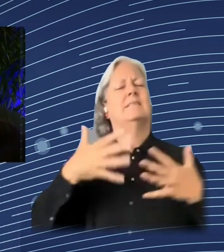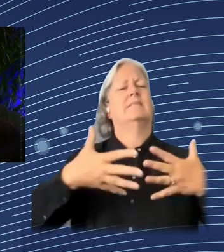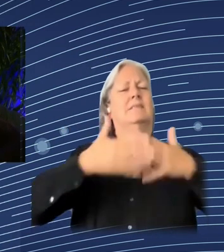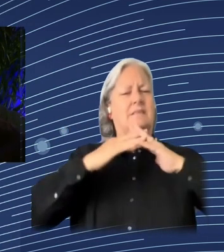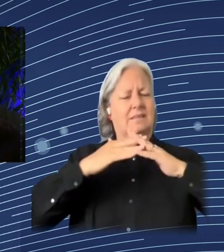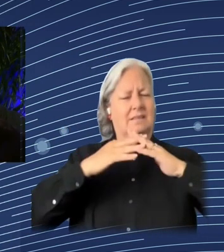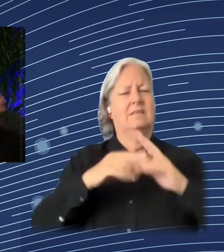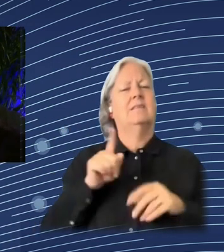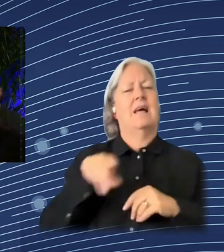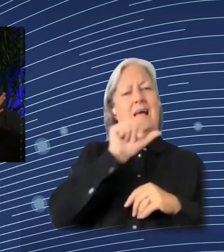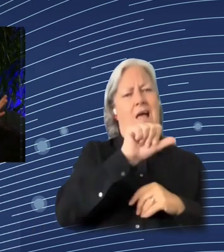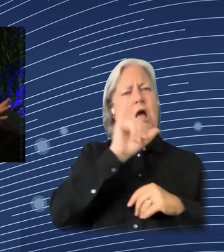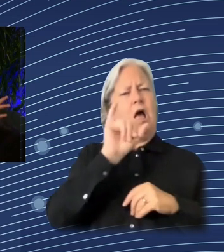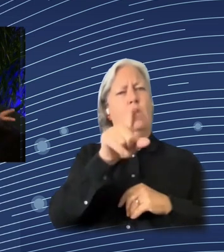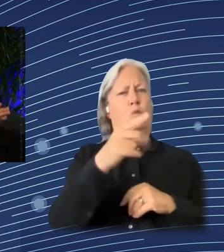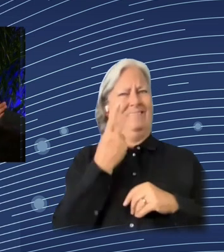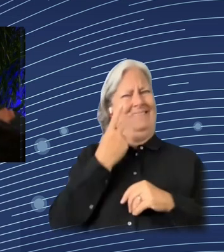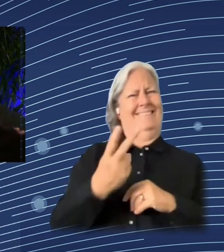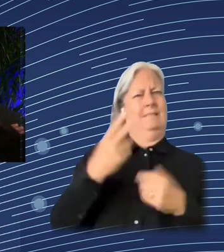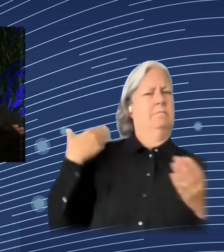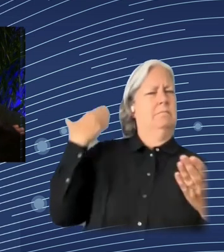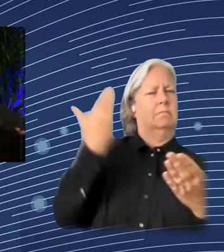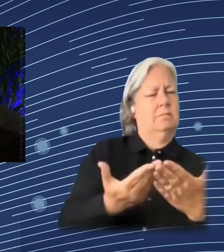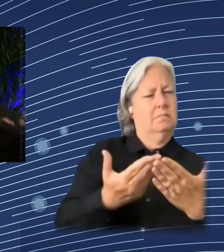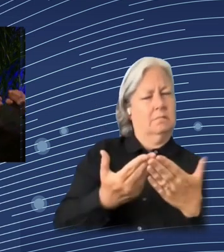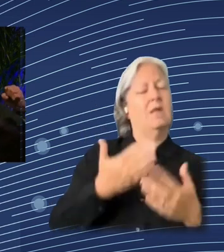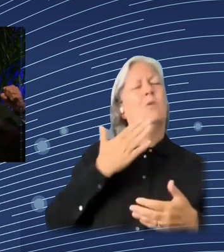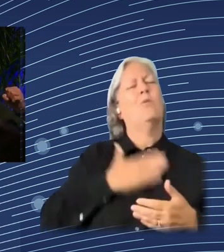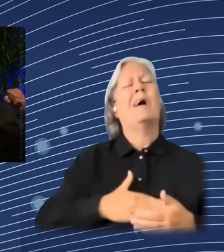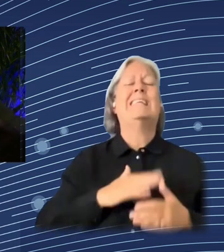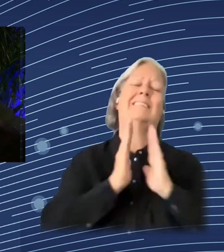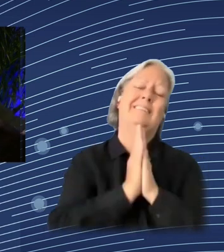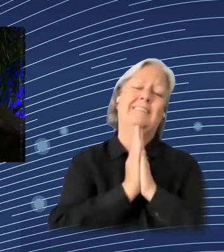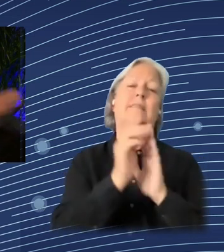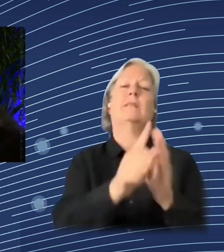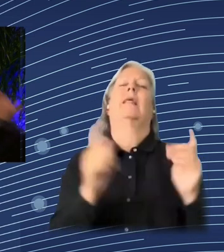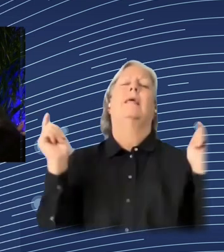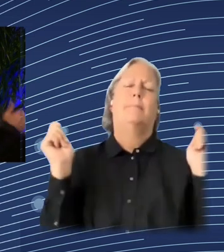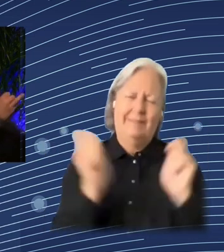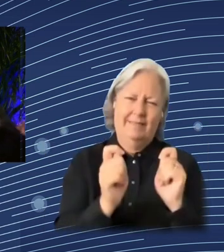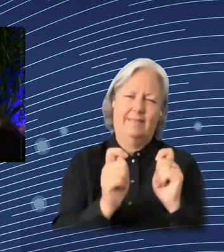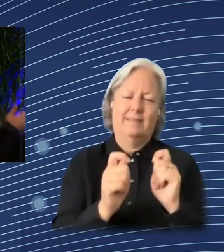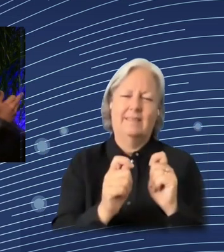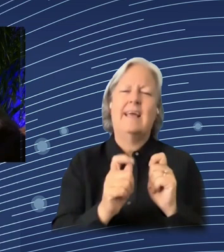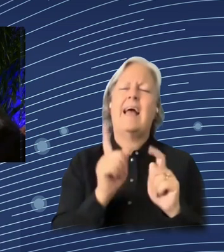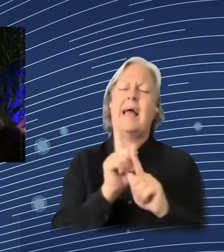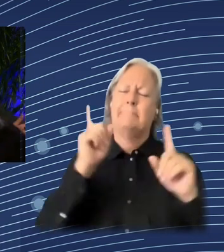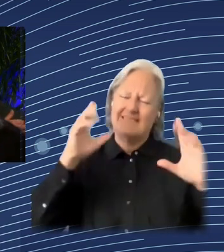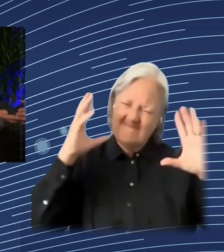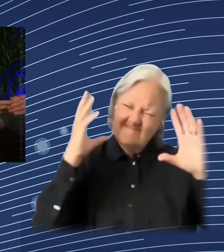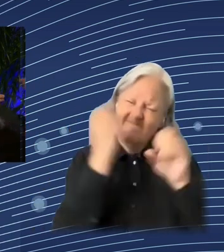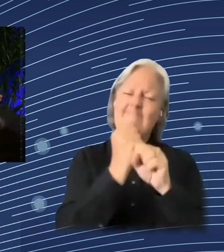seen so far? And I'd like to challenge you to make this brief, the response, and as concretely as possible. What is it? What does it do? Why is it